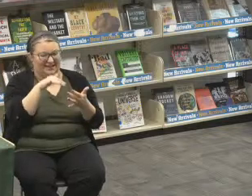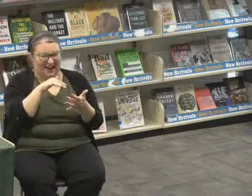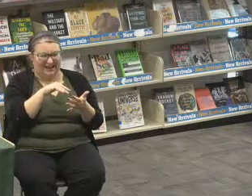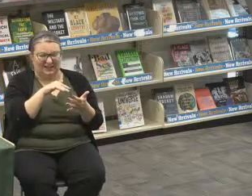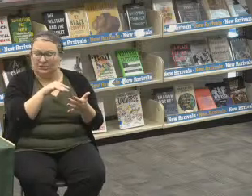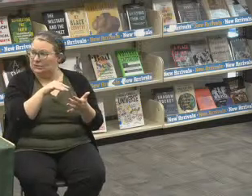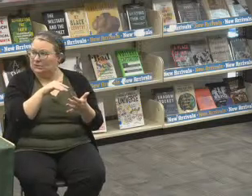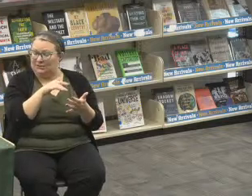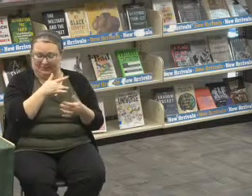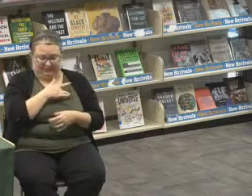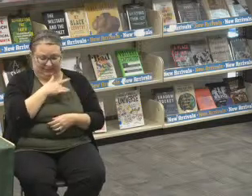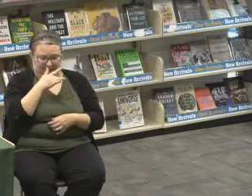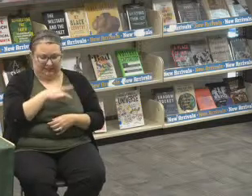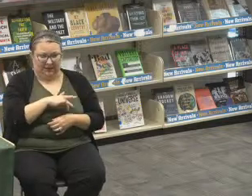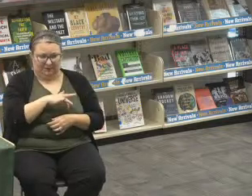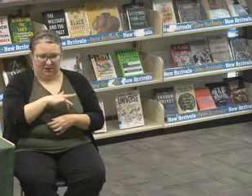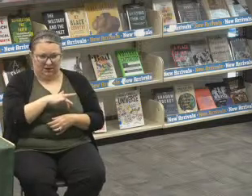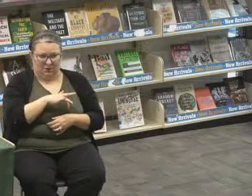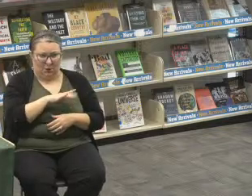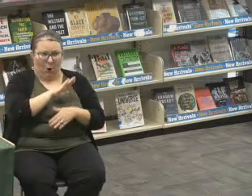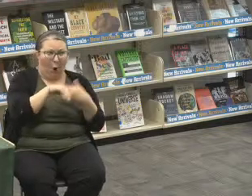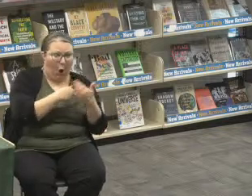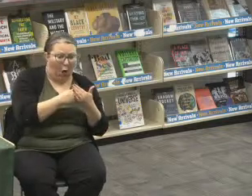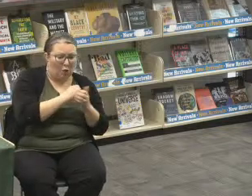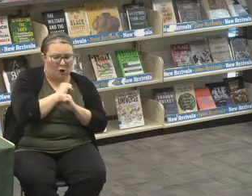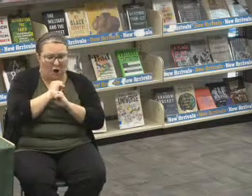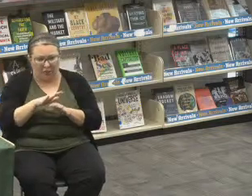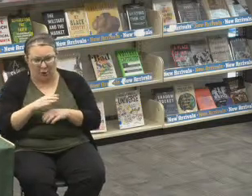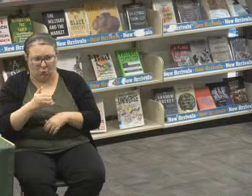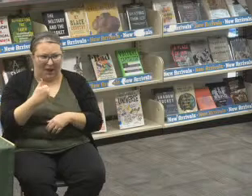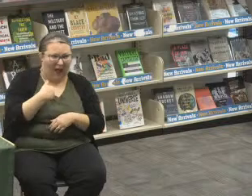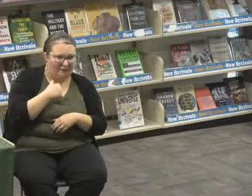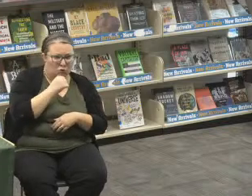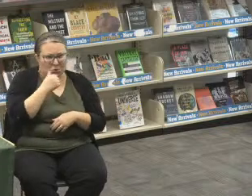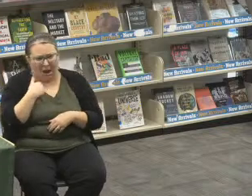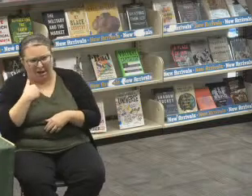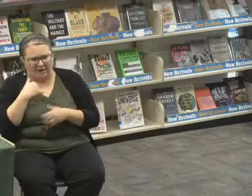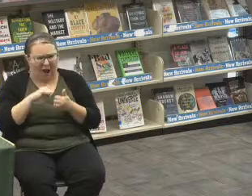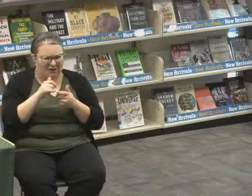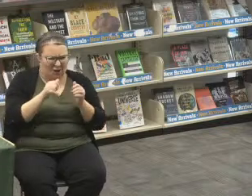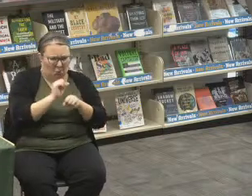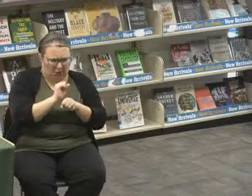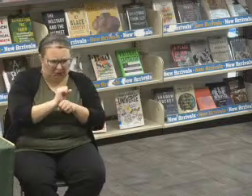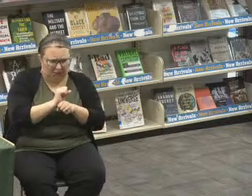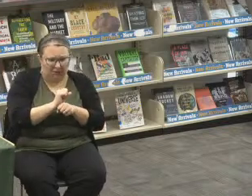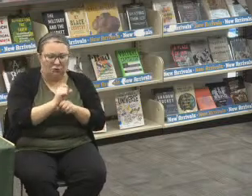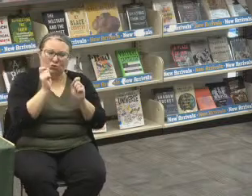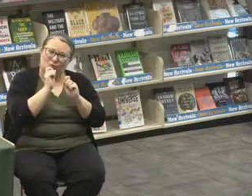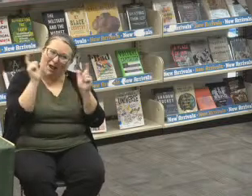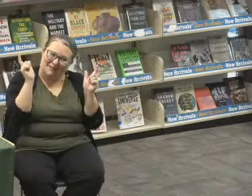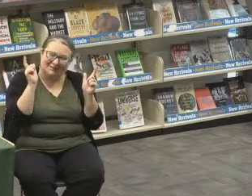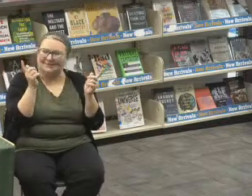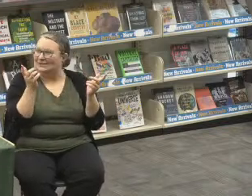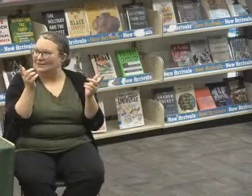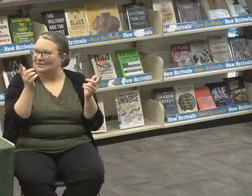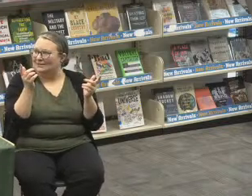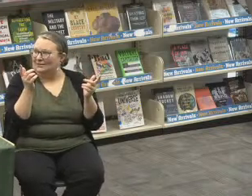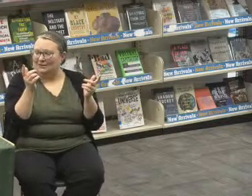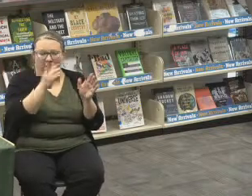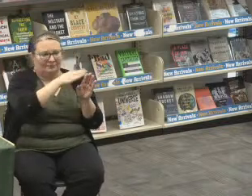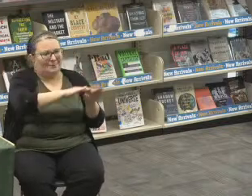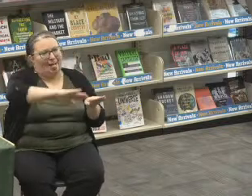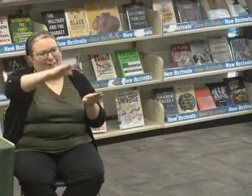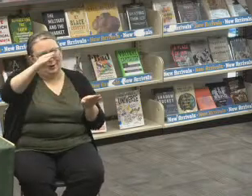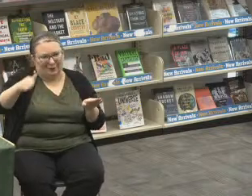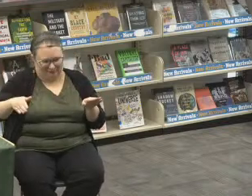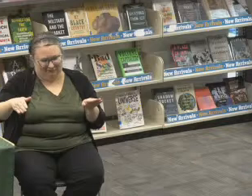is sensitivity kind of an all or nothing thing? It's like either you have it or you don't, or how's this work? And surprise, there was kind of a bell curve to this